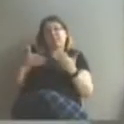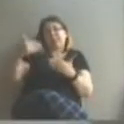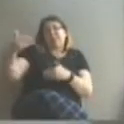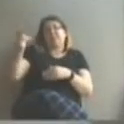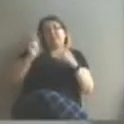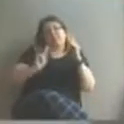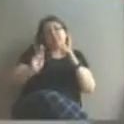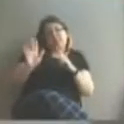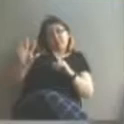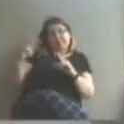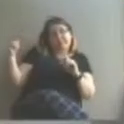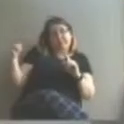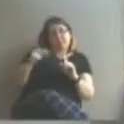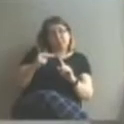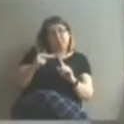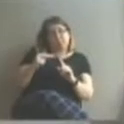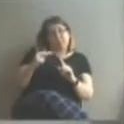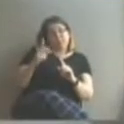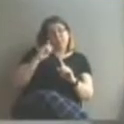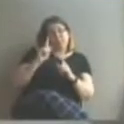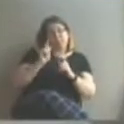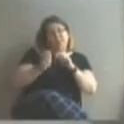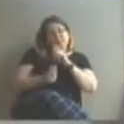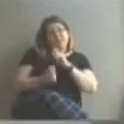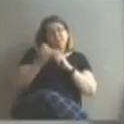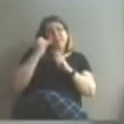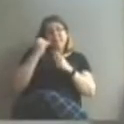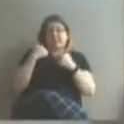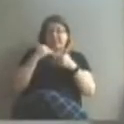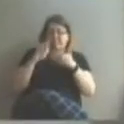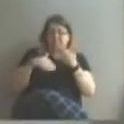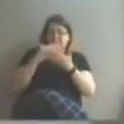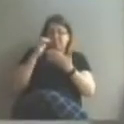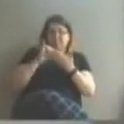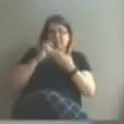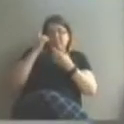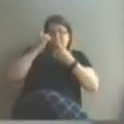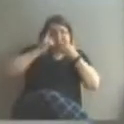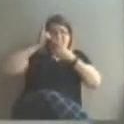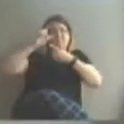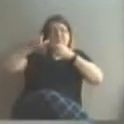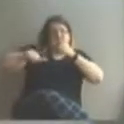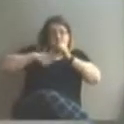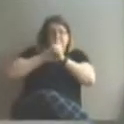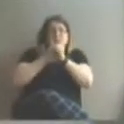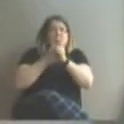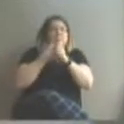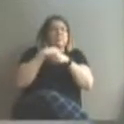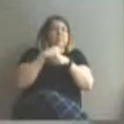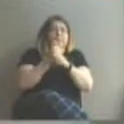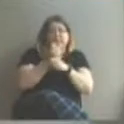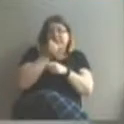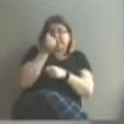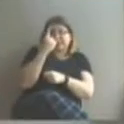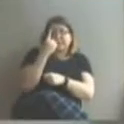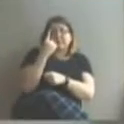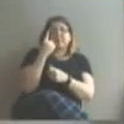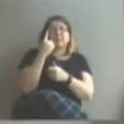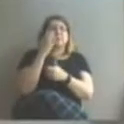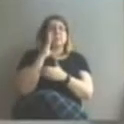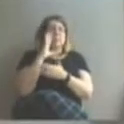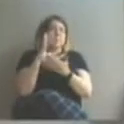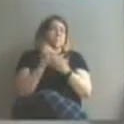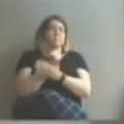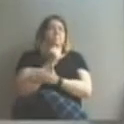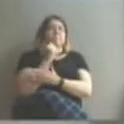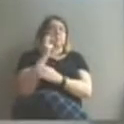how they're going to view these changes, if they have all that thought behind them, and if it's going to make sense to them, and they're going to be able to best